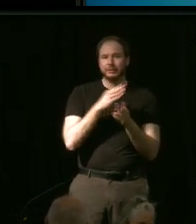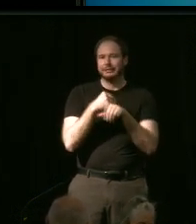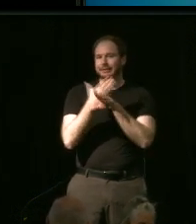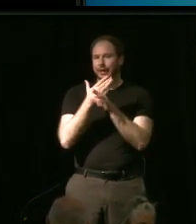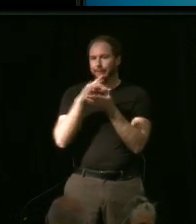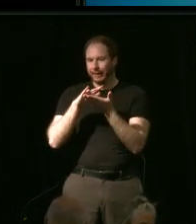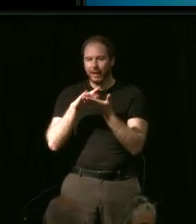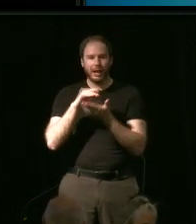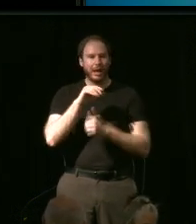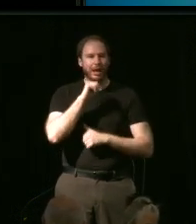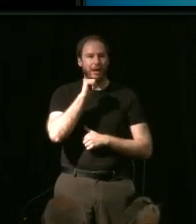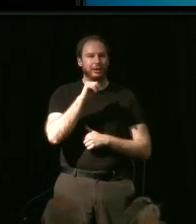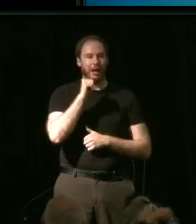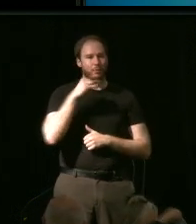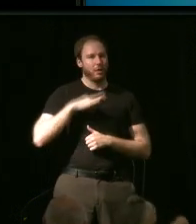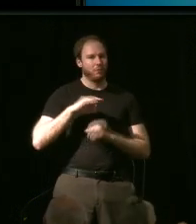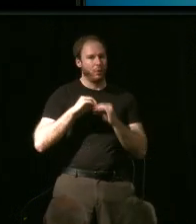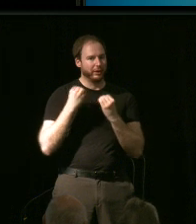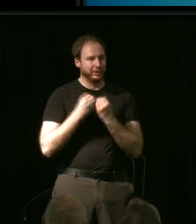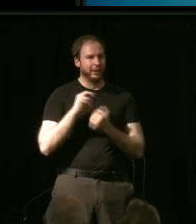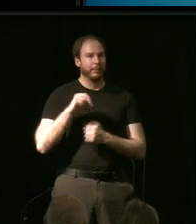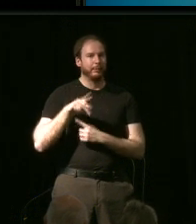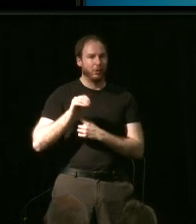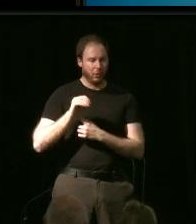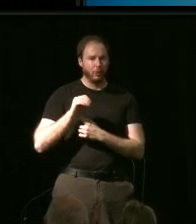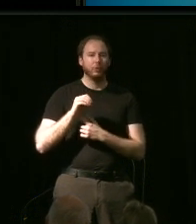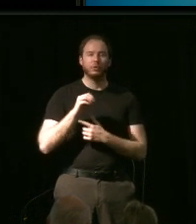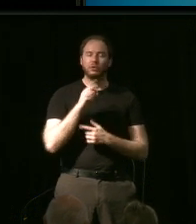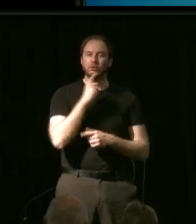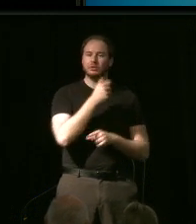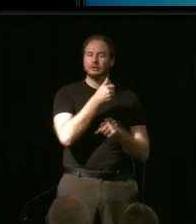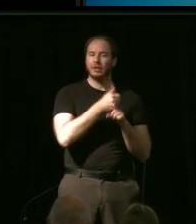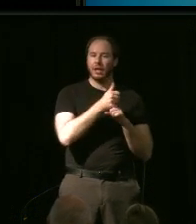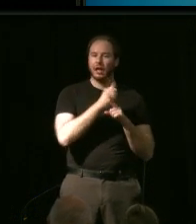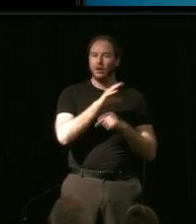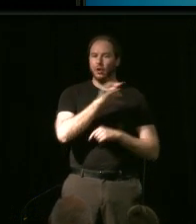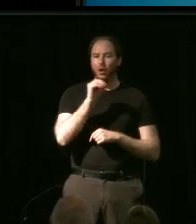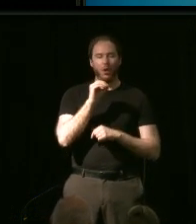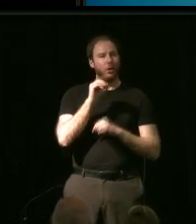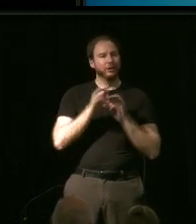nonprofit organizations. At Informed DNA, she